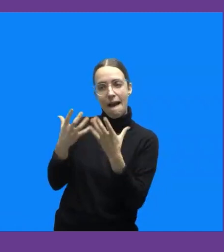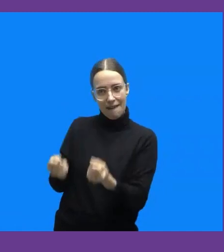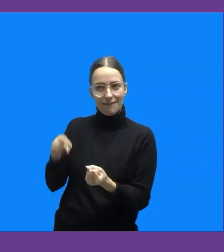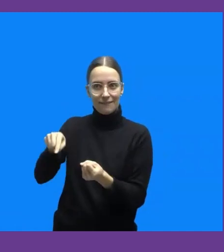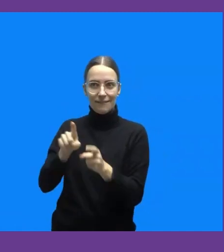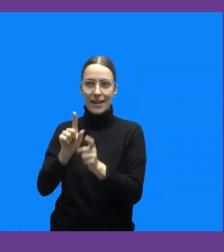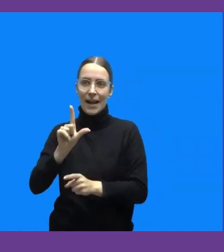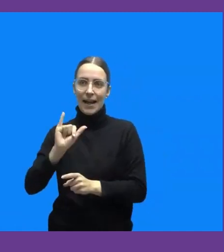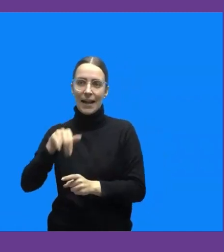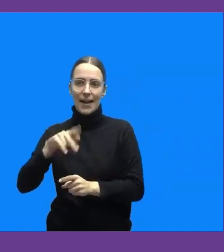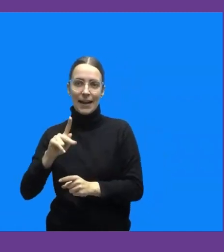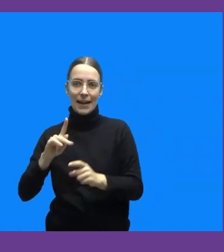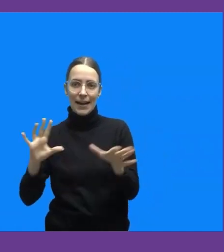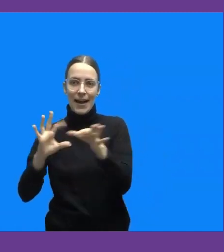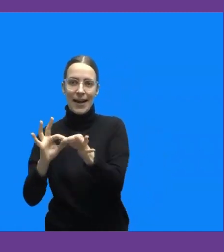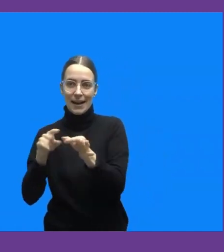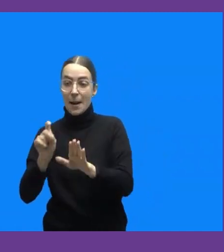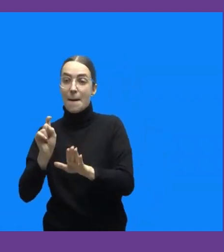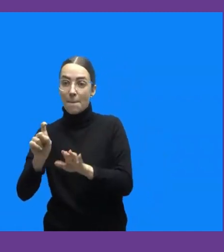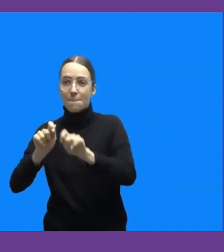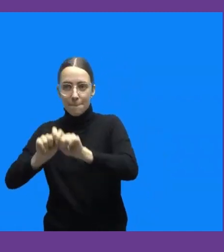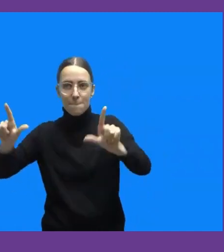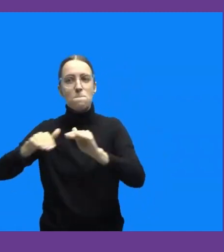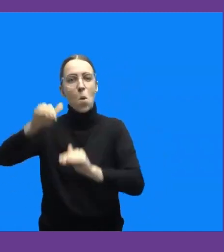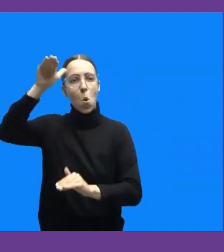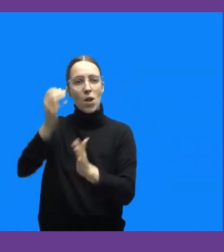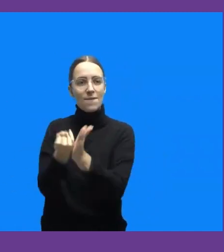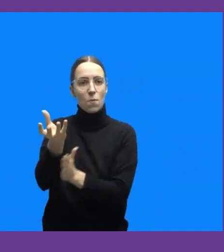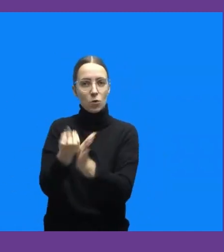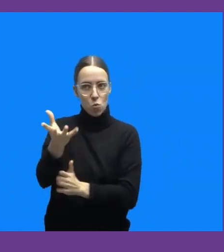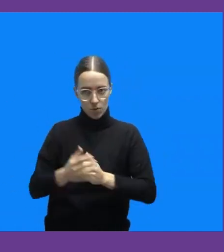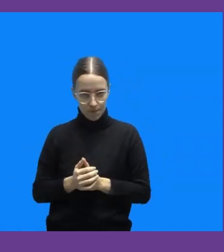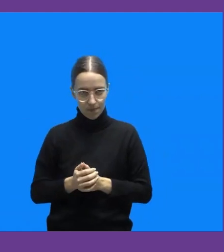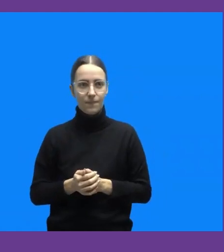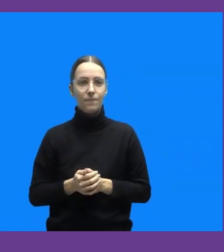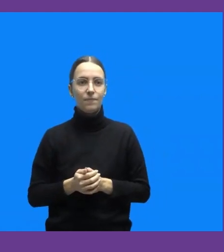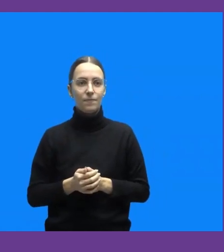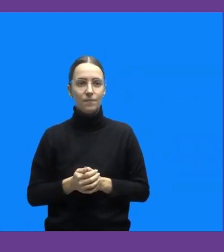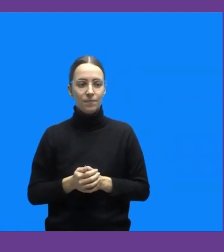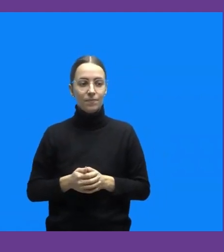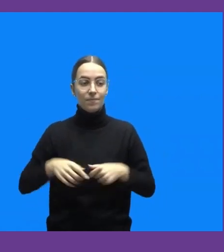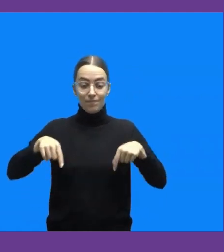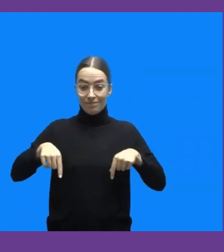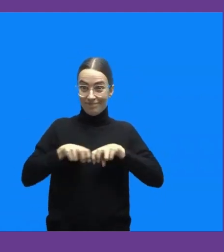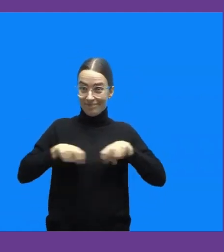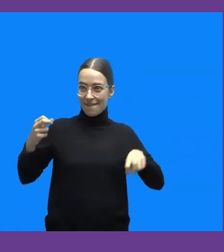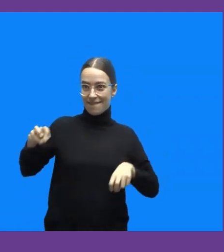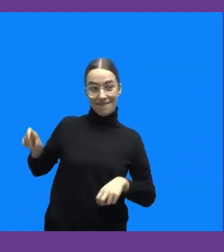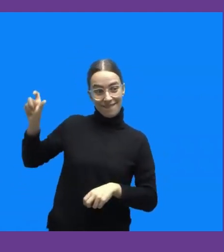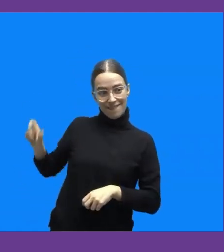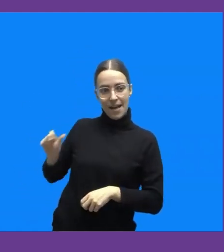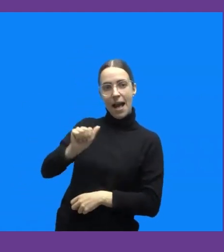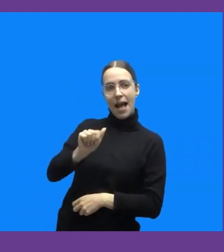And I would like to introduce first Alice Ribeiro. Since 1997, Alice is a